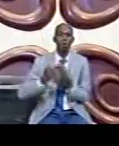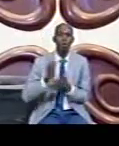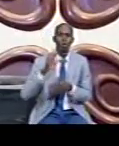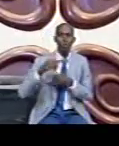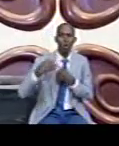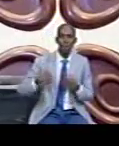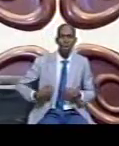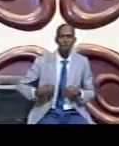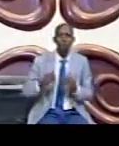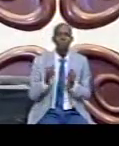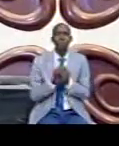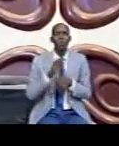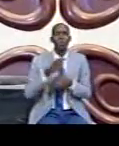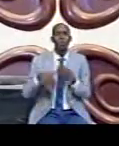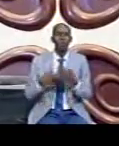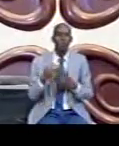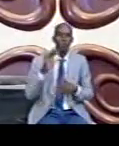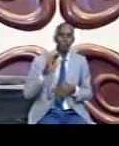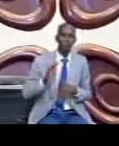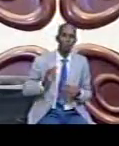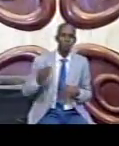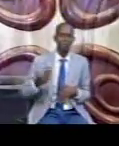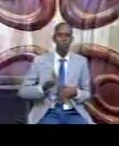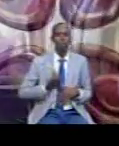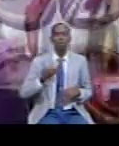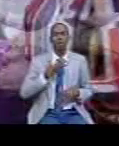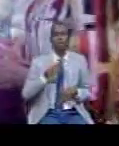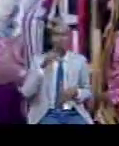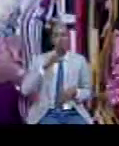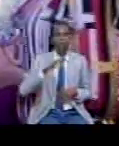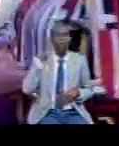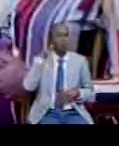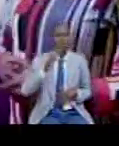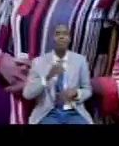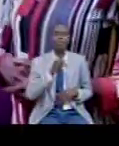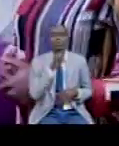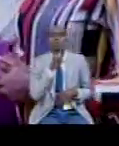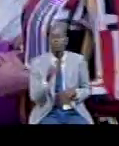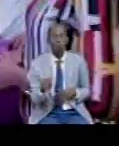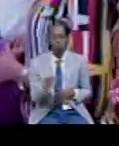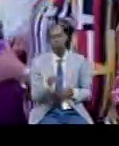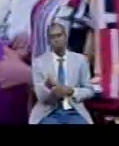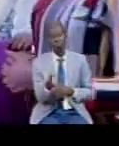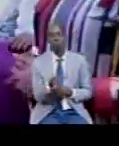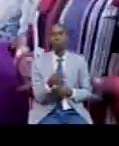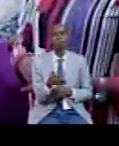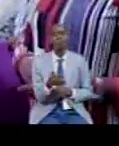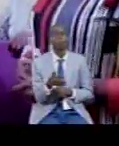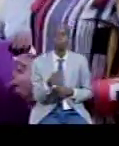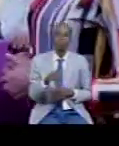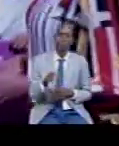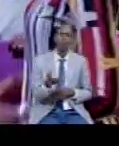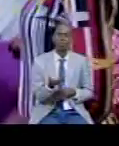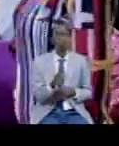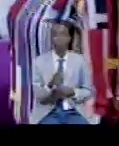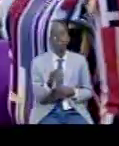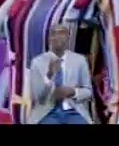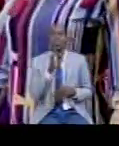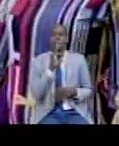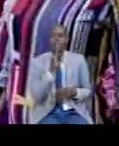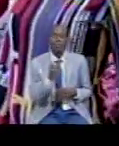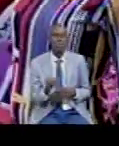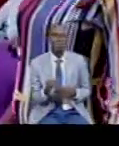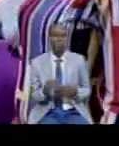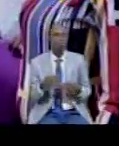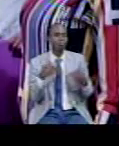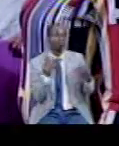with all your mind, and you will not compromise. You will not compromise. Compromise is